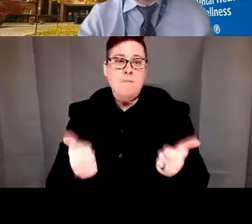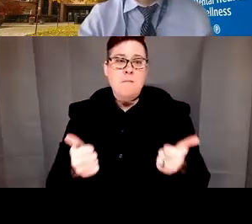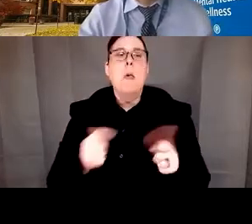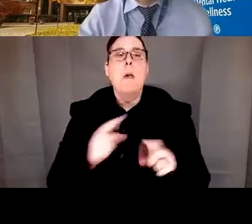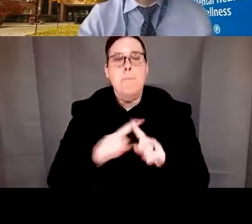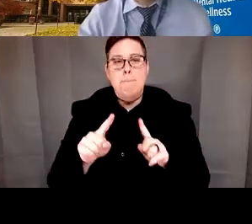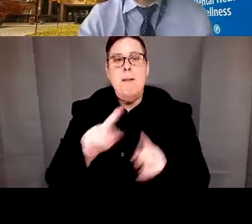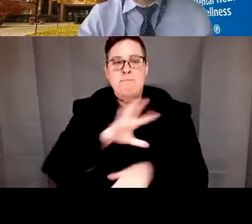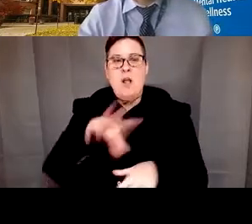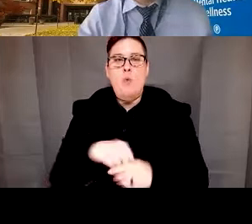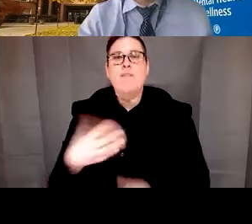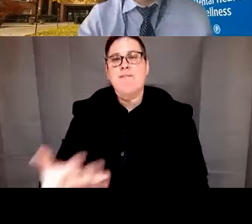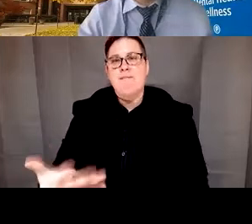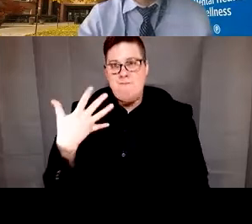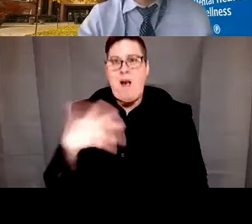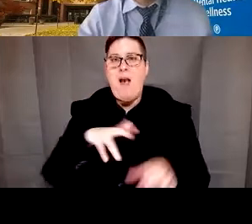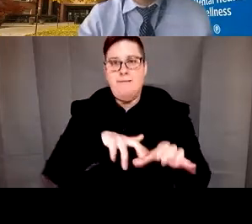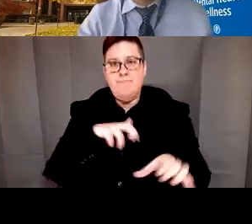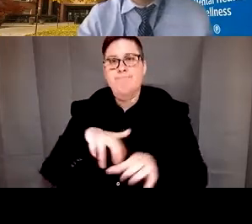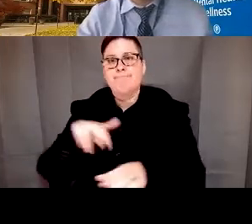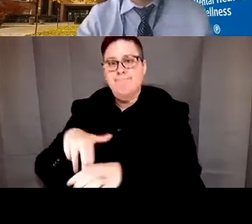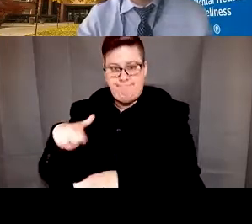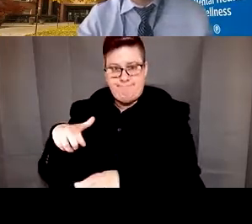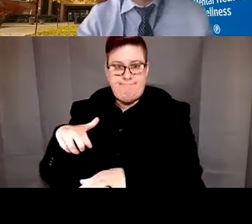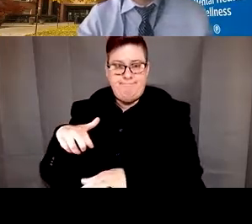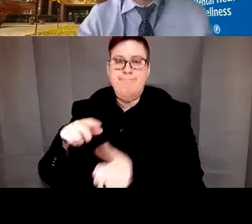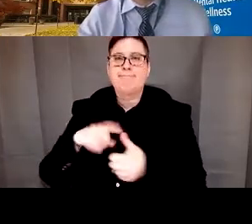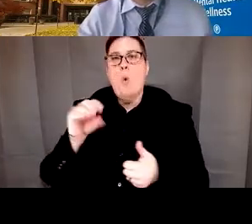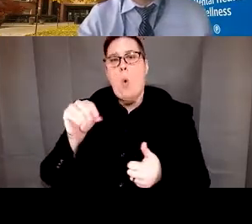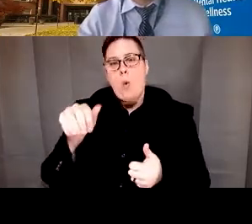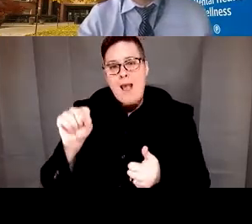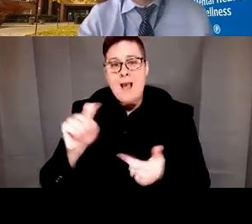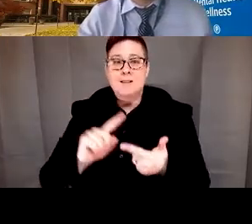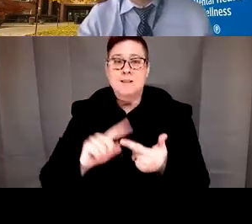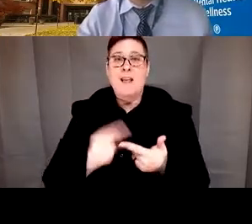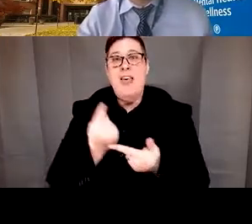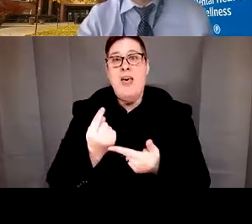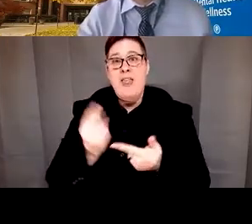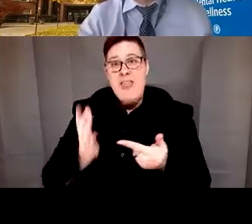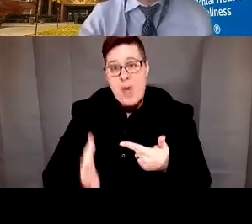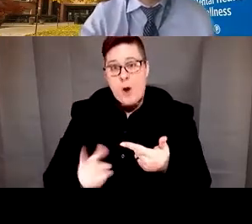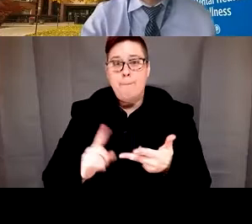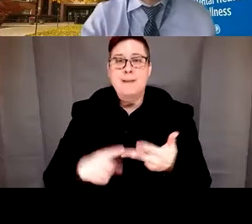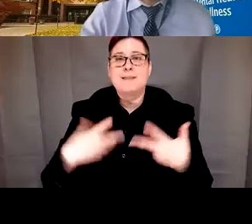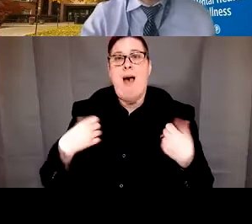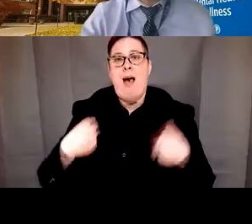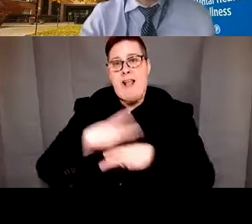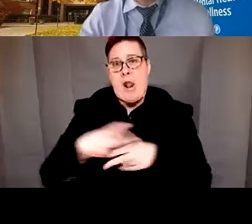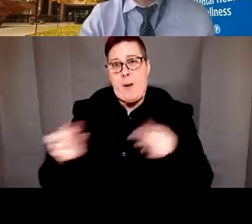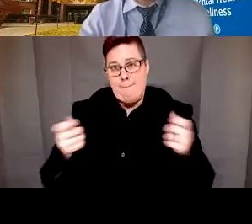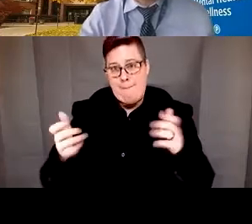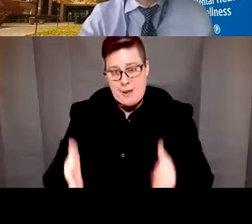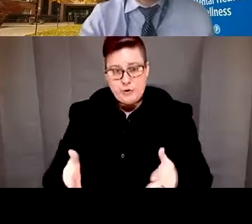include 5 resignations in the disciplines of OAS, therapist, and healthcare management. And we also